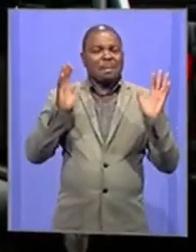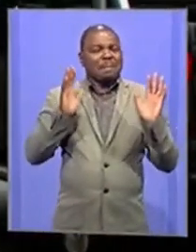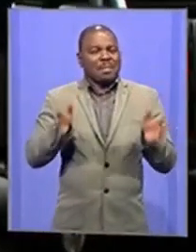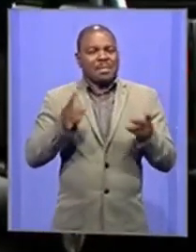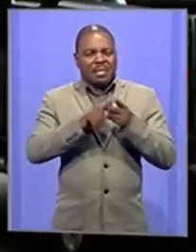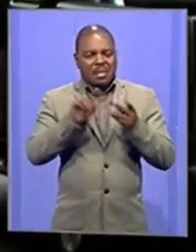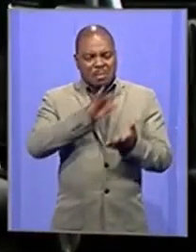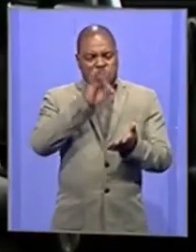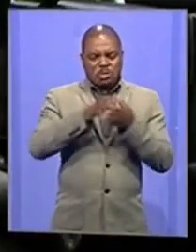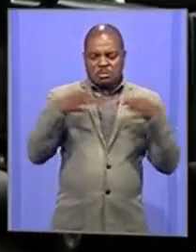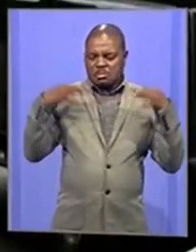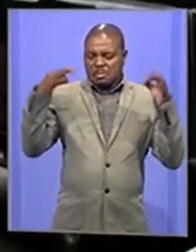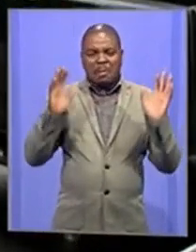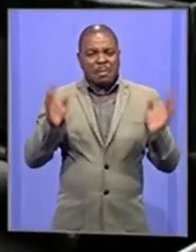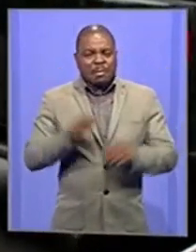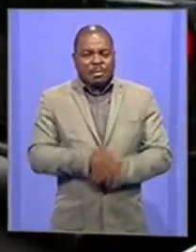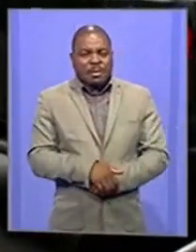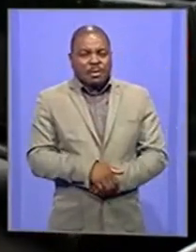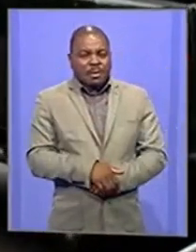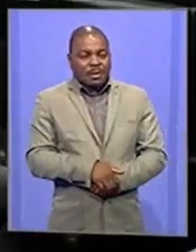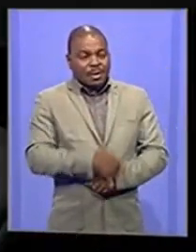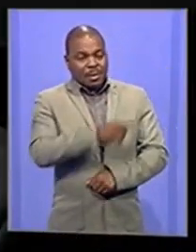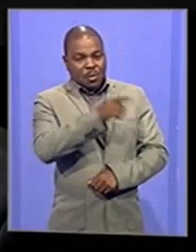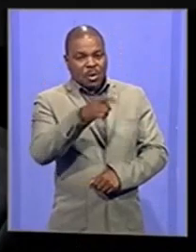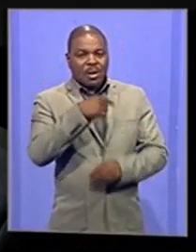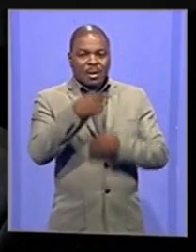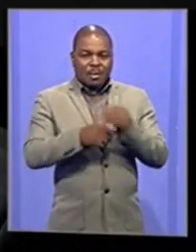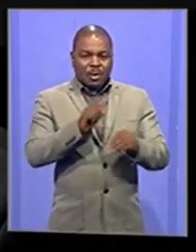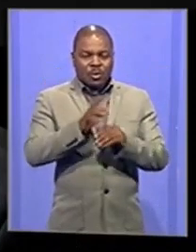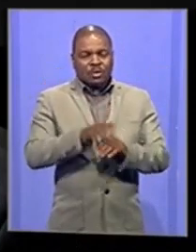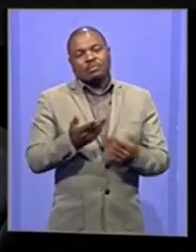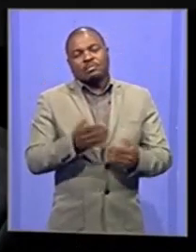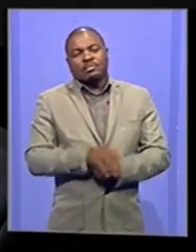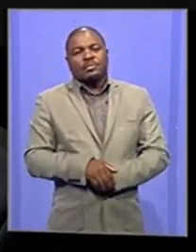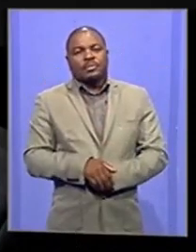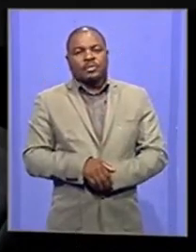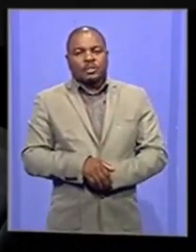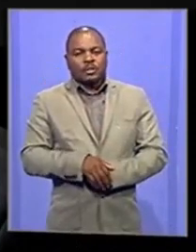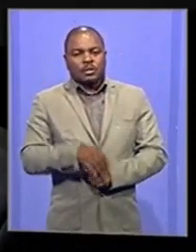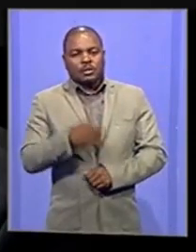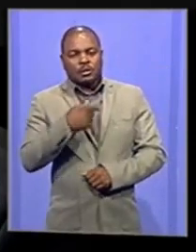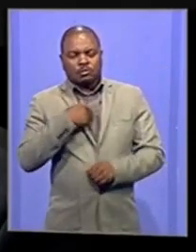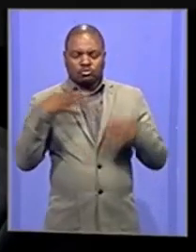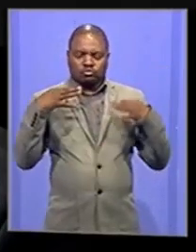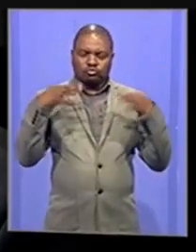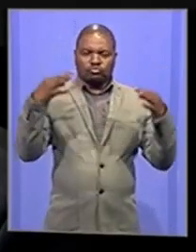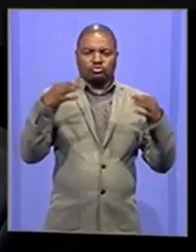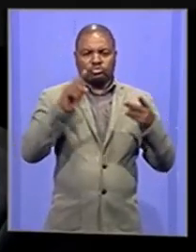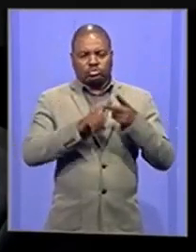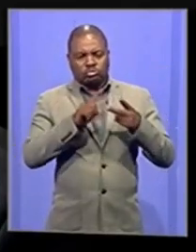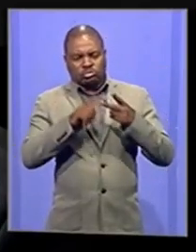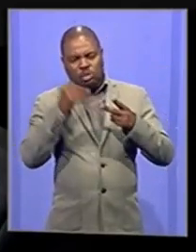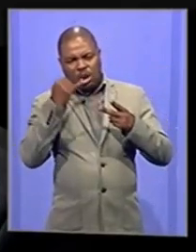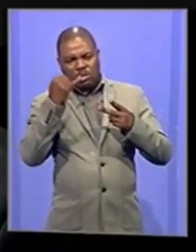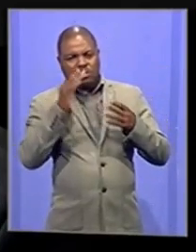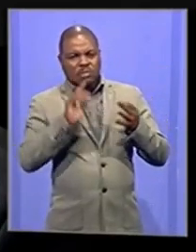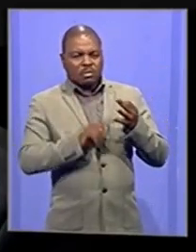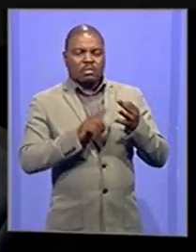rata maemo. It's more about the job than belief in the ideas and